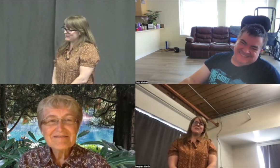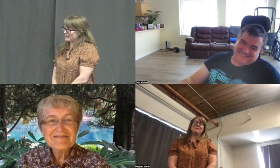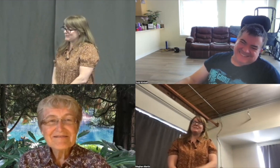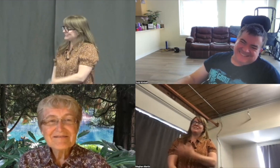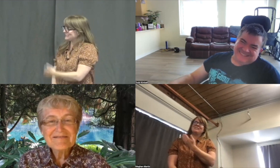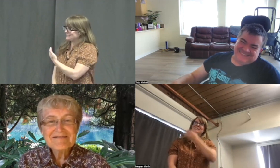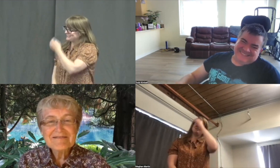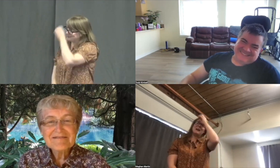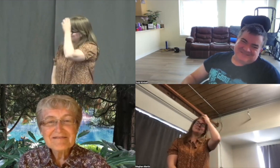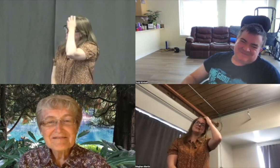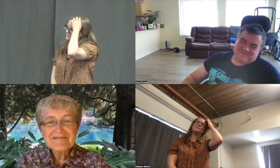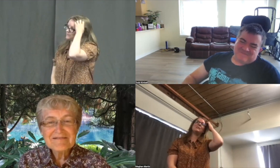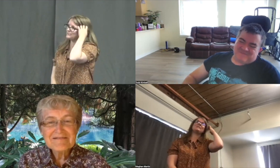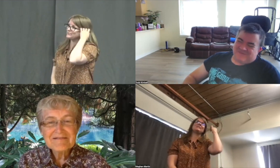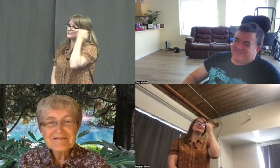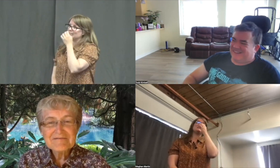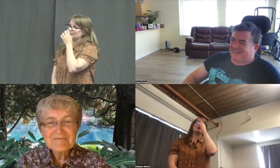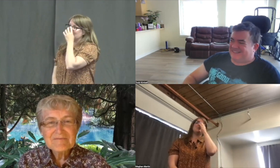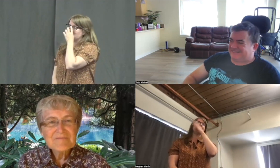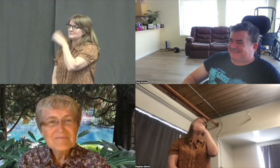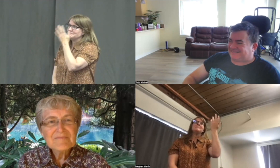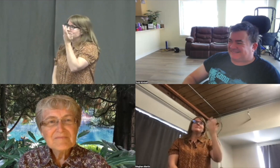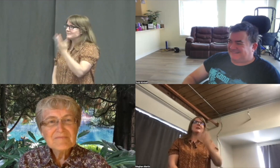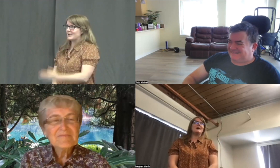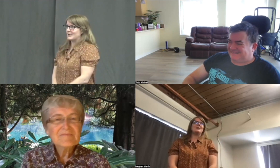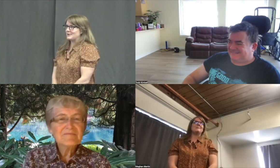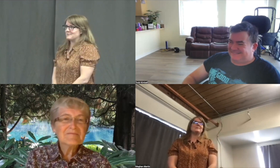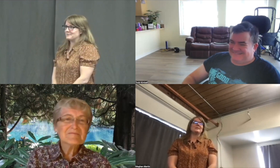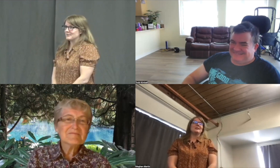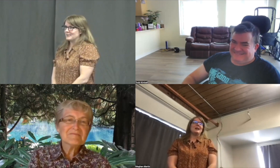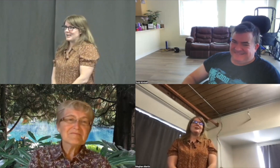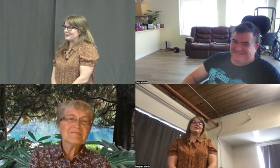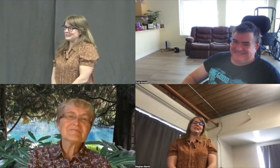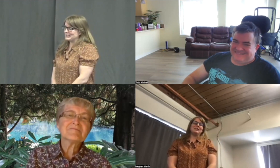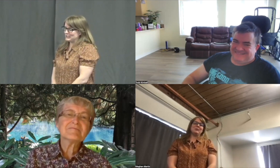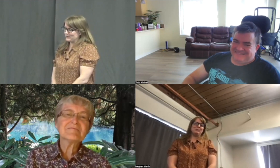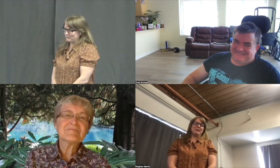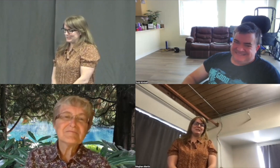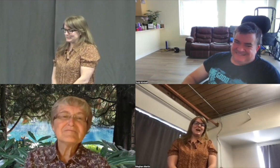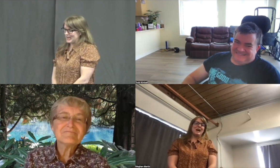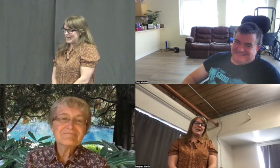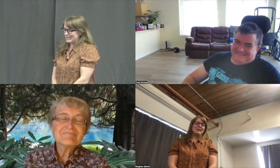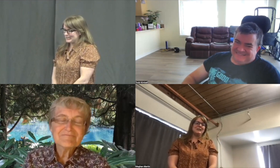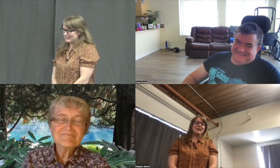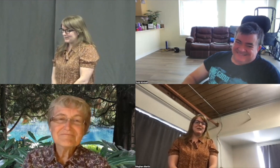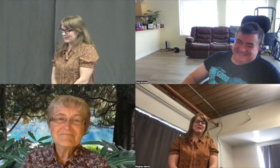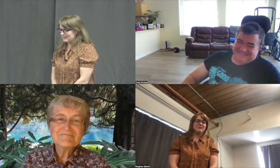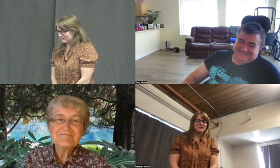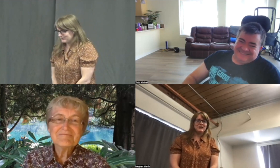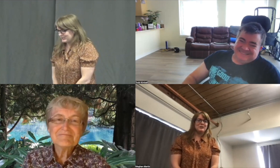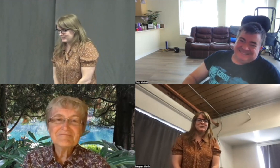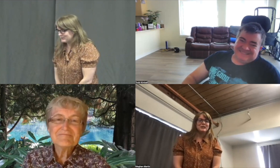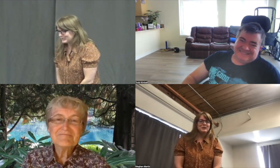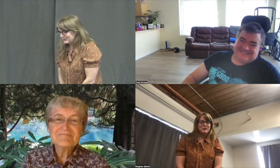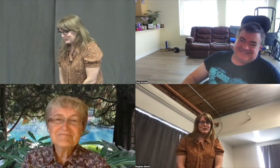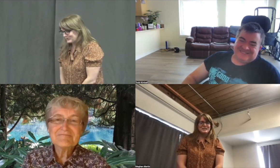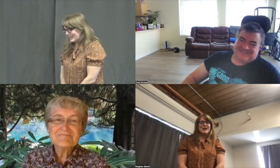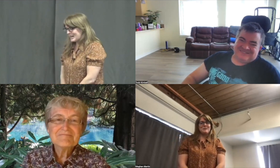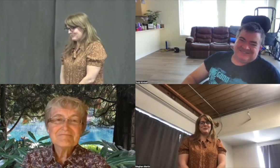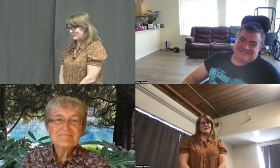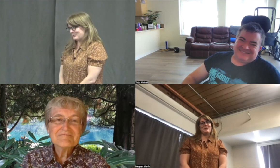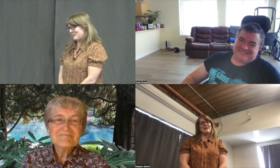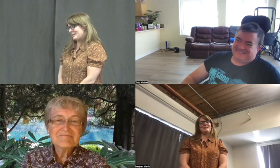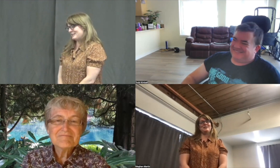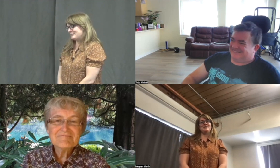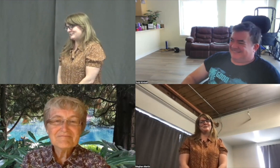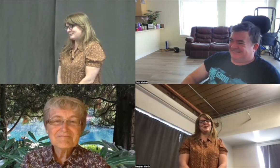pygmy rabbits, I did the exact same research on them. I don't think anyone blinked an eye. And then I made, freaking New York Times